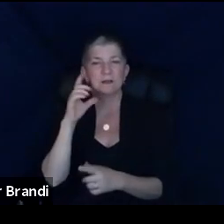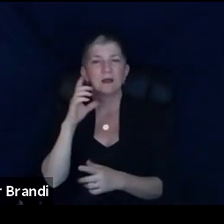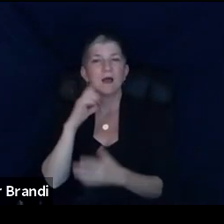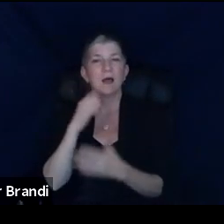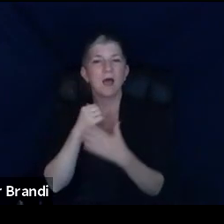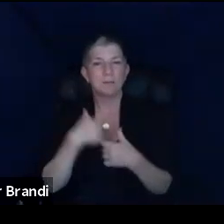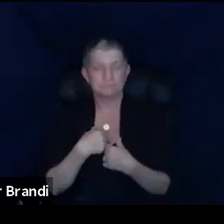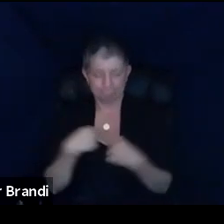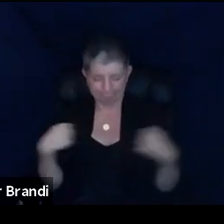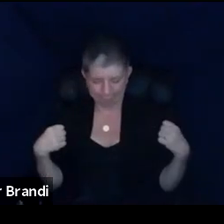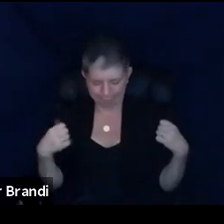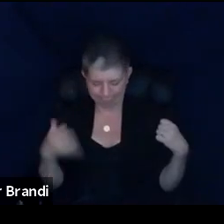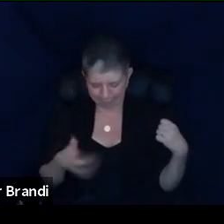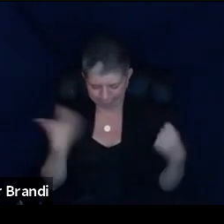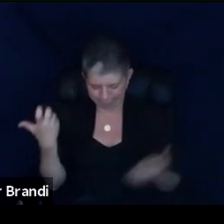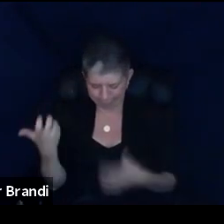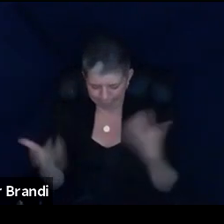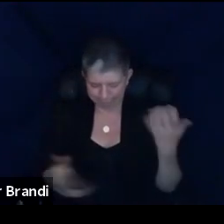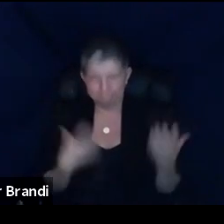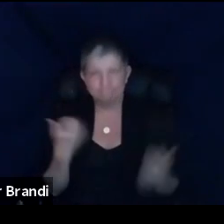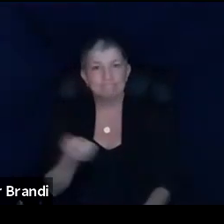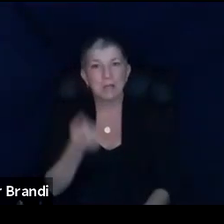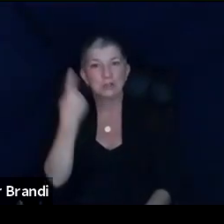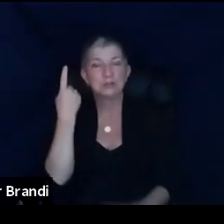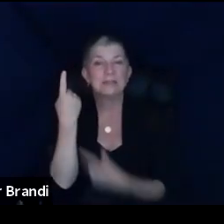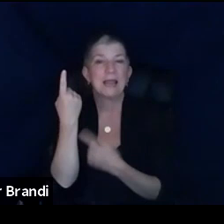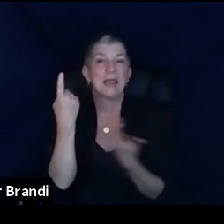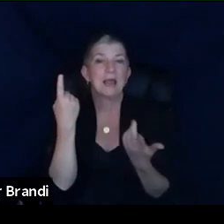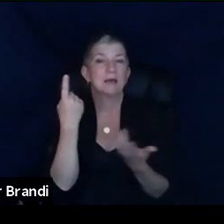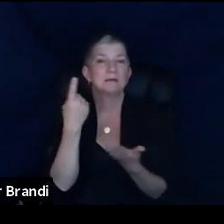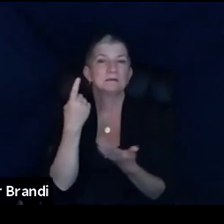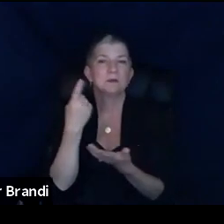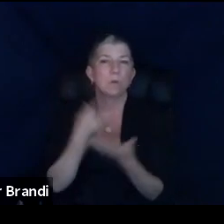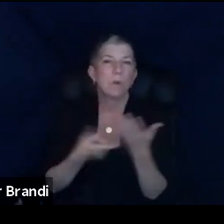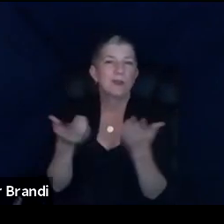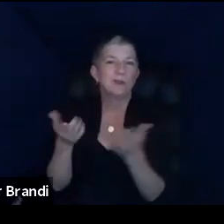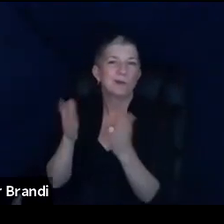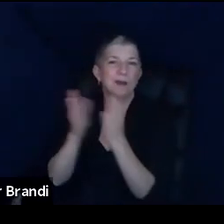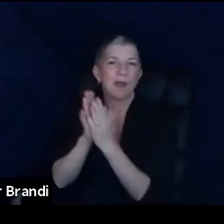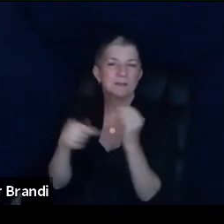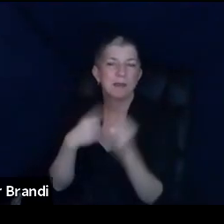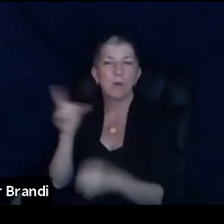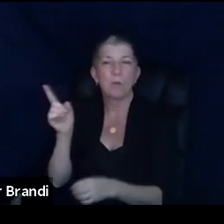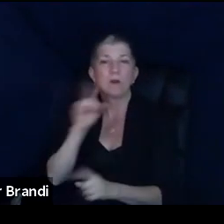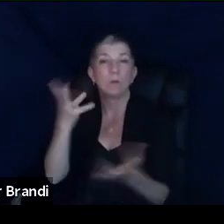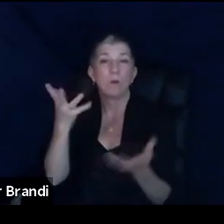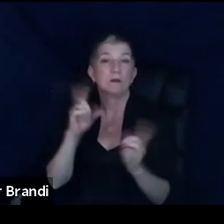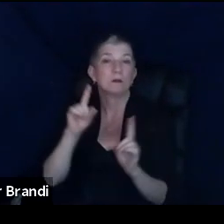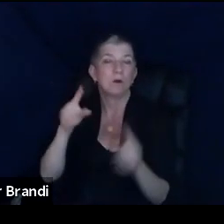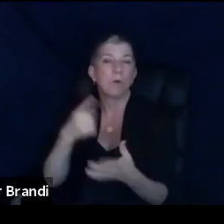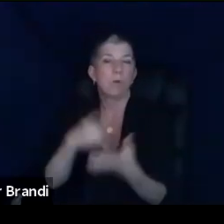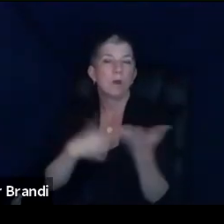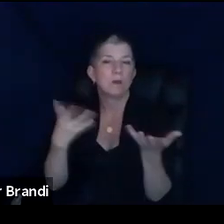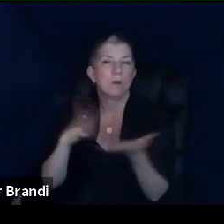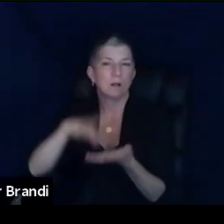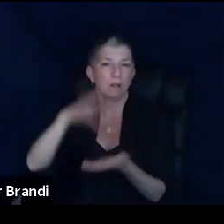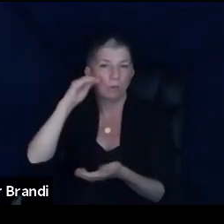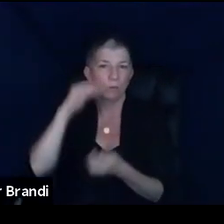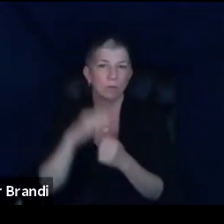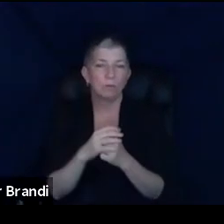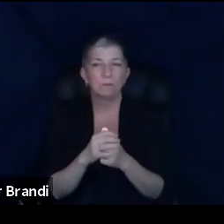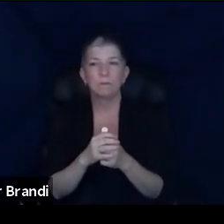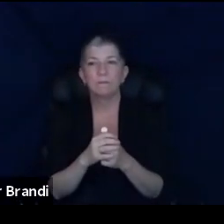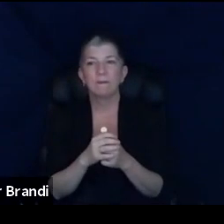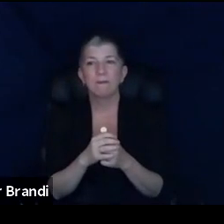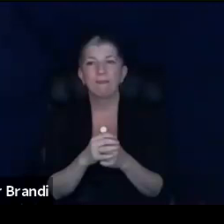and understand directions that you can ask about and where you want to go and what you want to learn. And coming